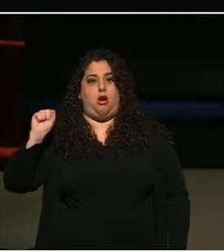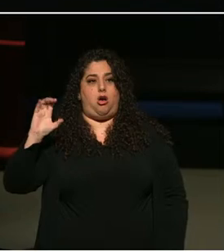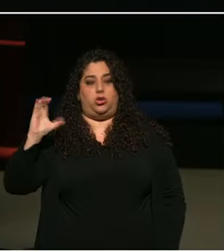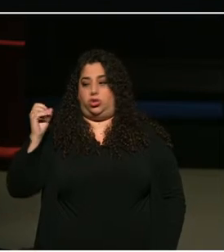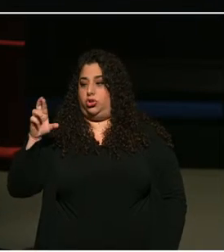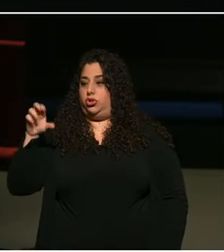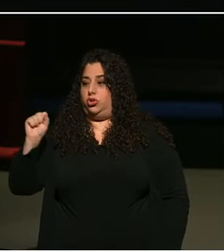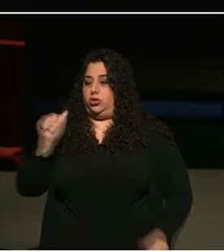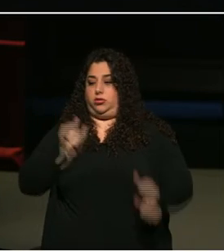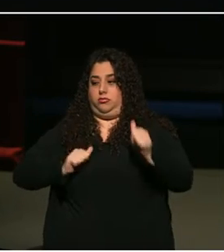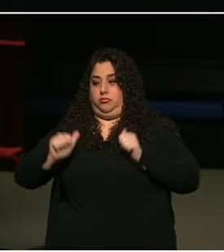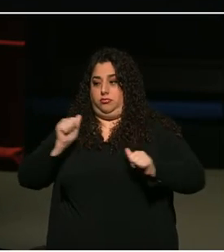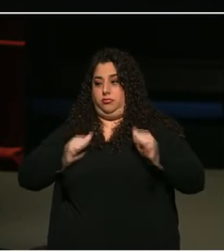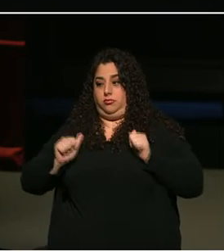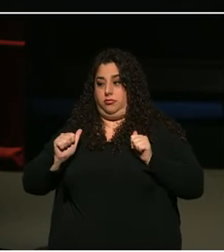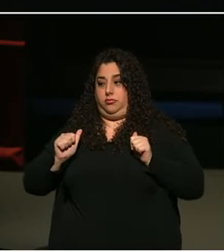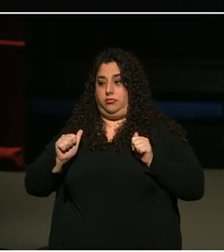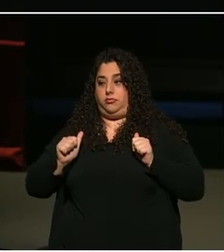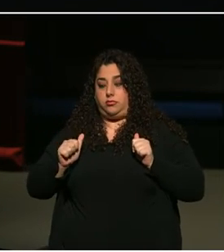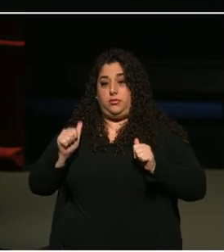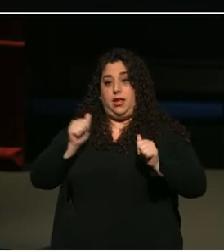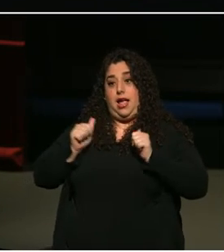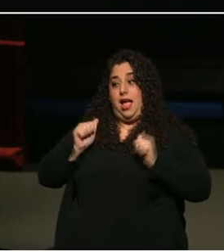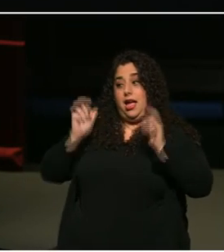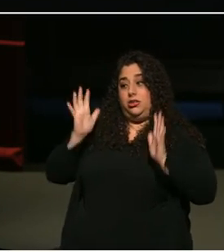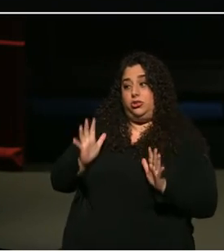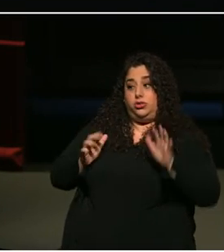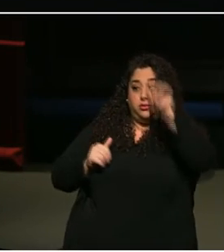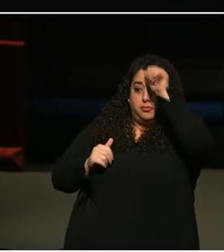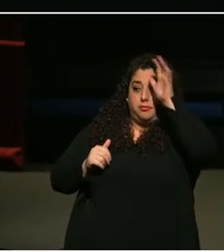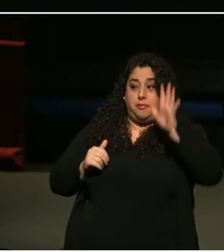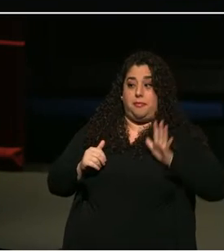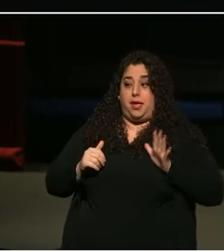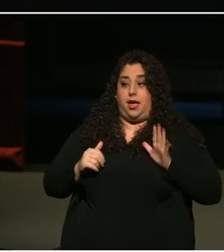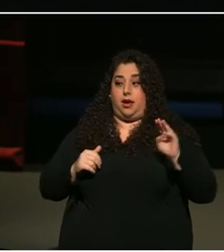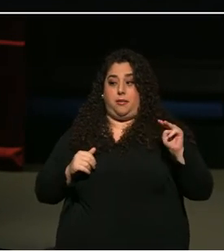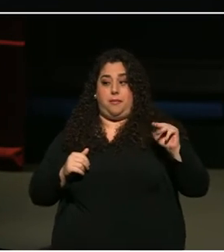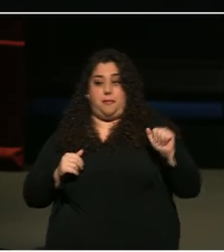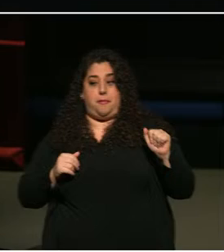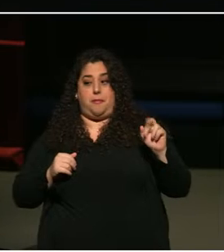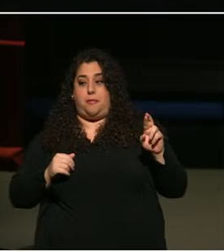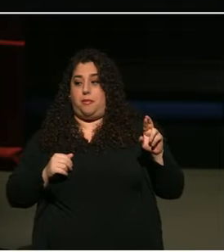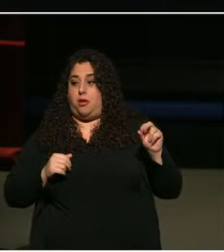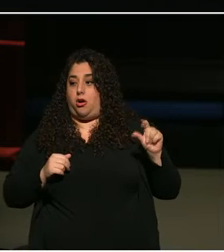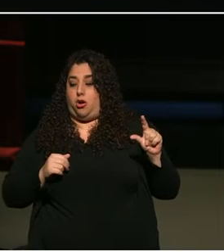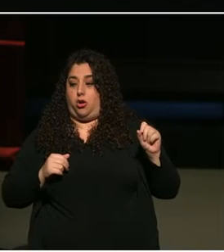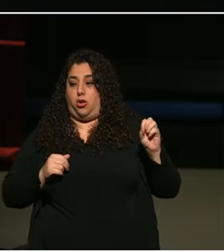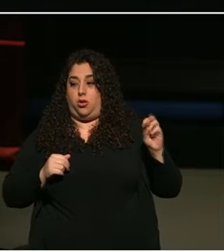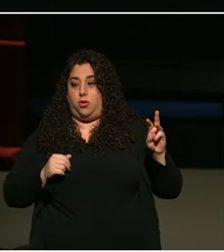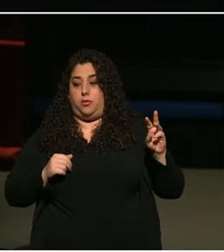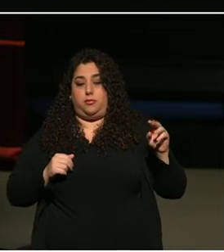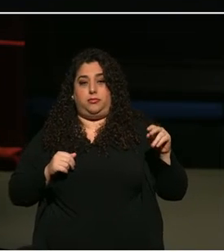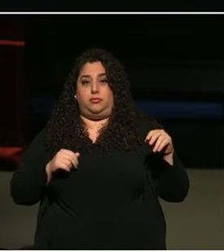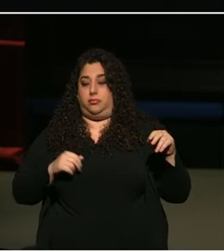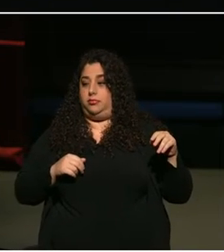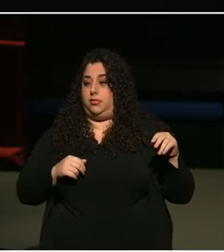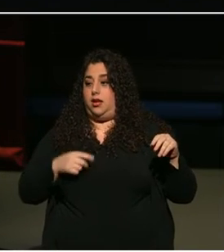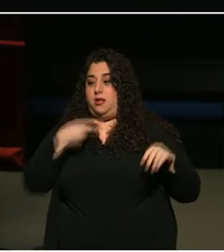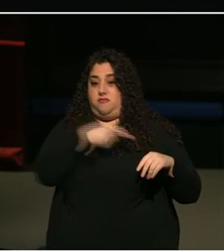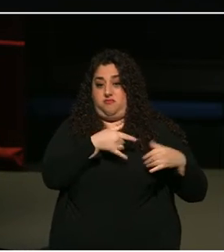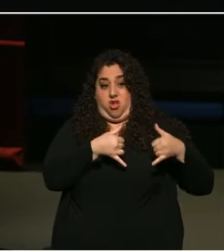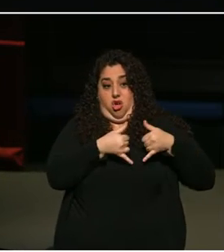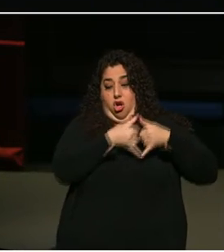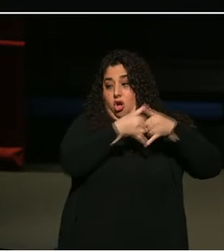Marlon Brando, Sacheen politely declined Brando's Best Actor Award for The Godfather and gave a